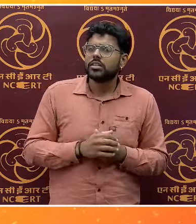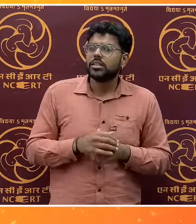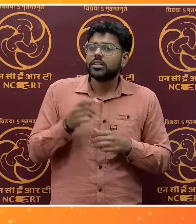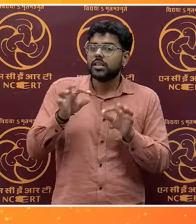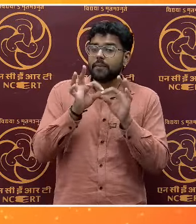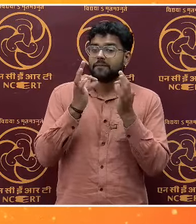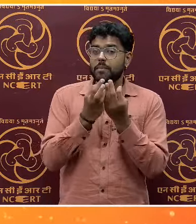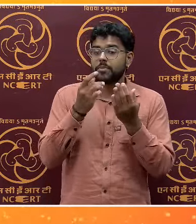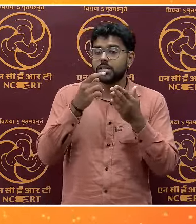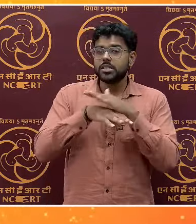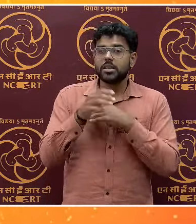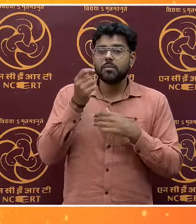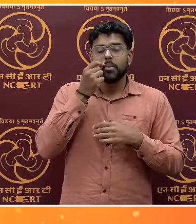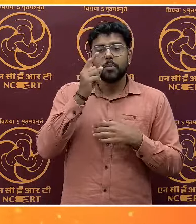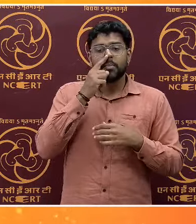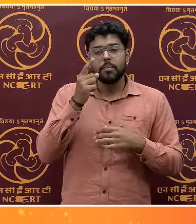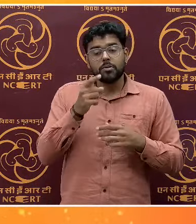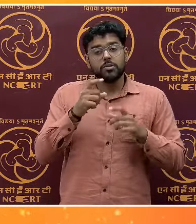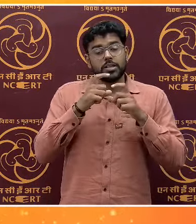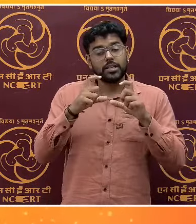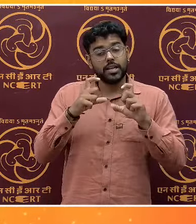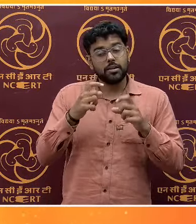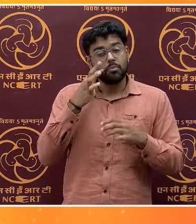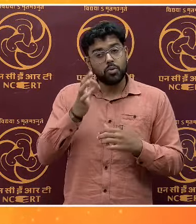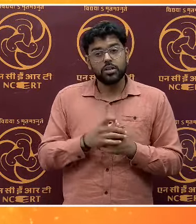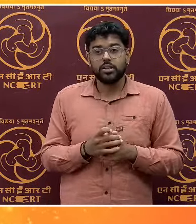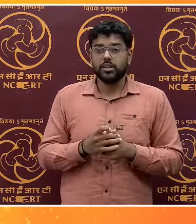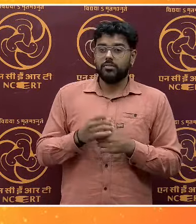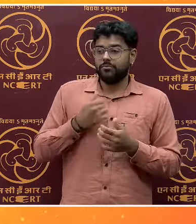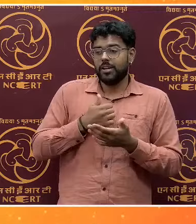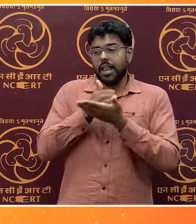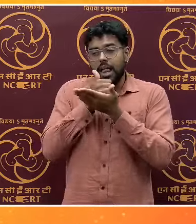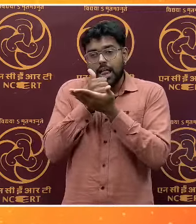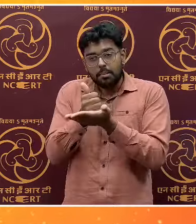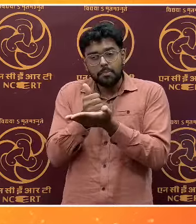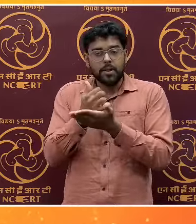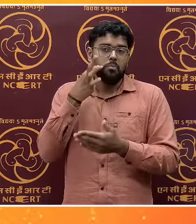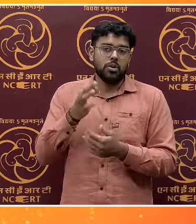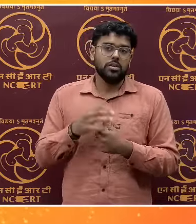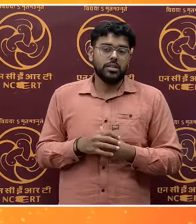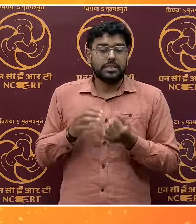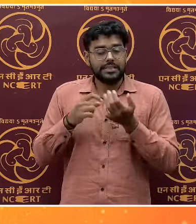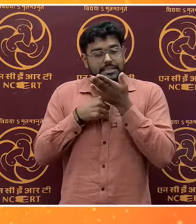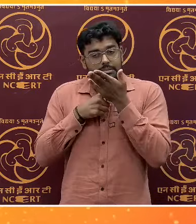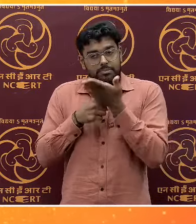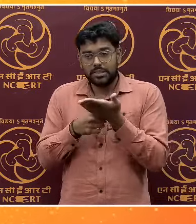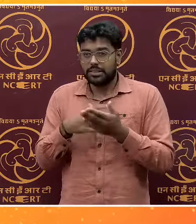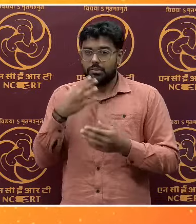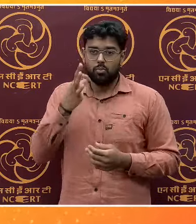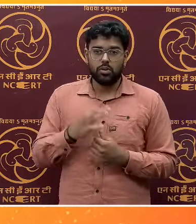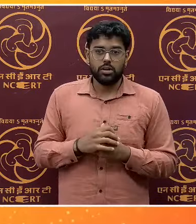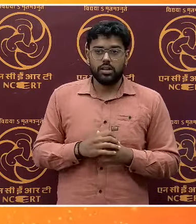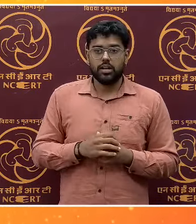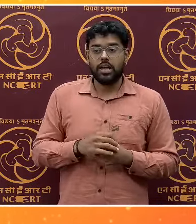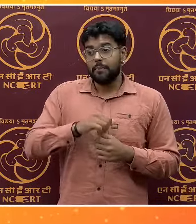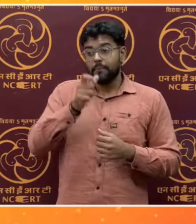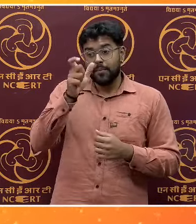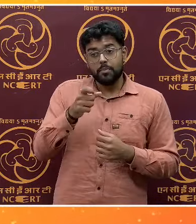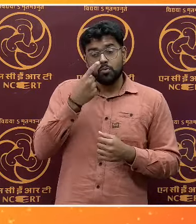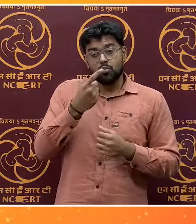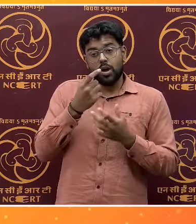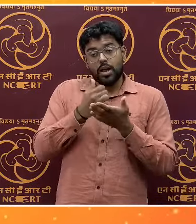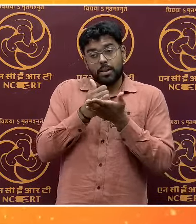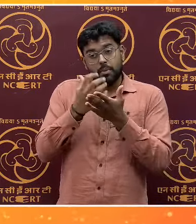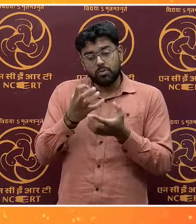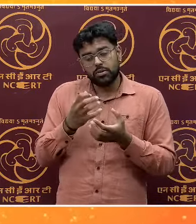for every other elderly person. Tend a hand, give a hand, and be that help to somebody who really needs it. and